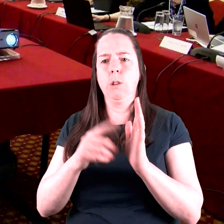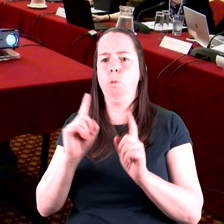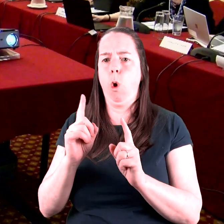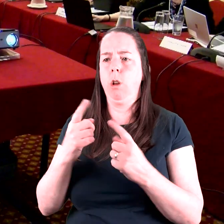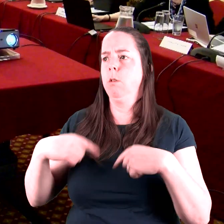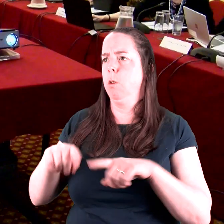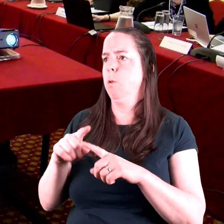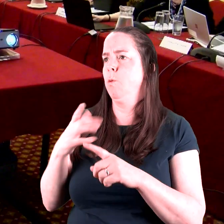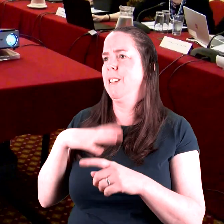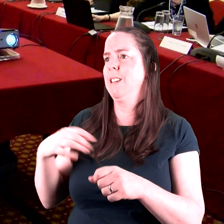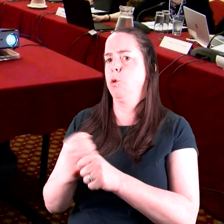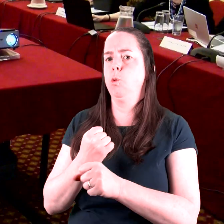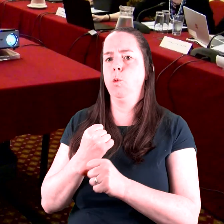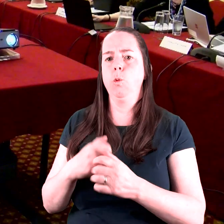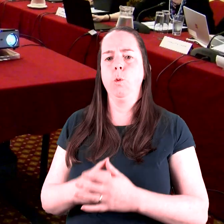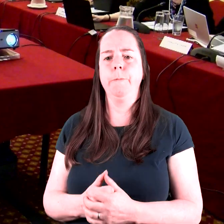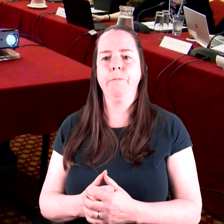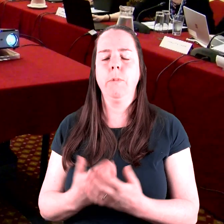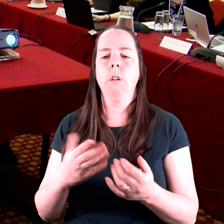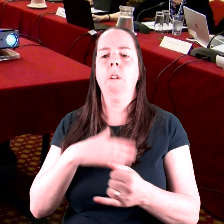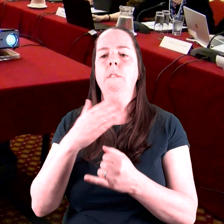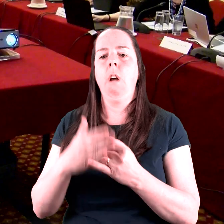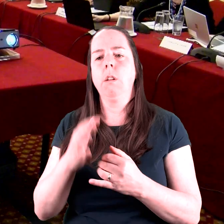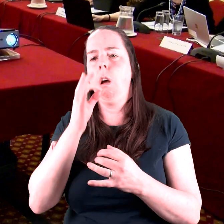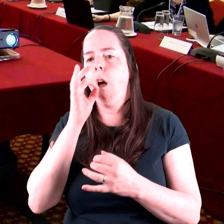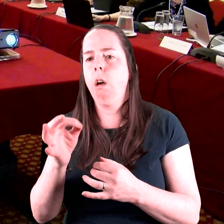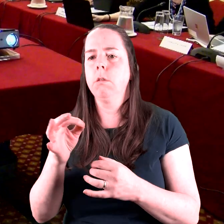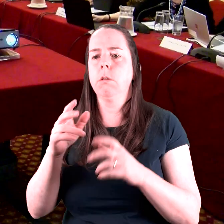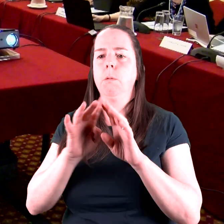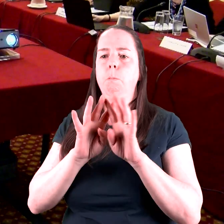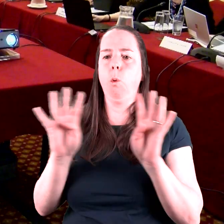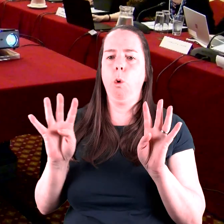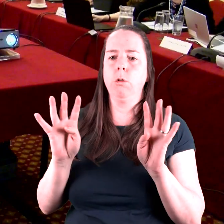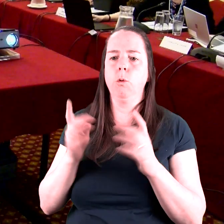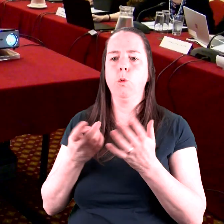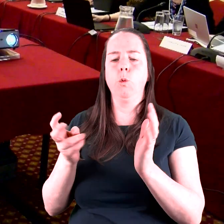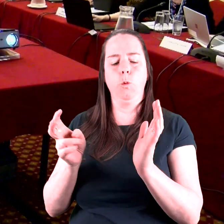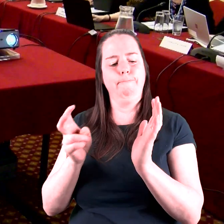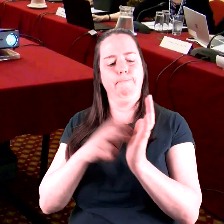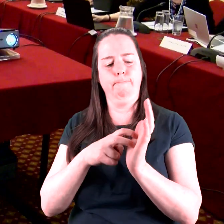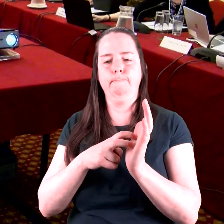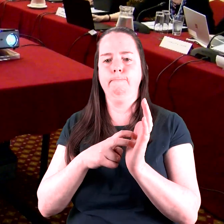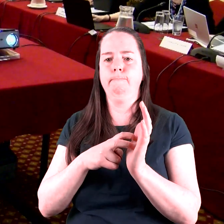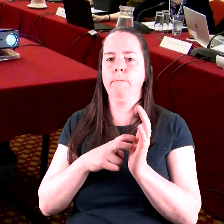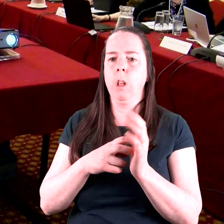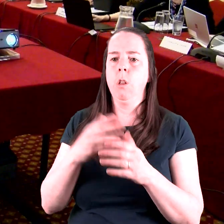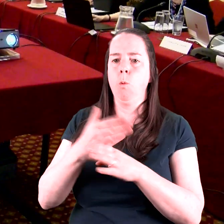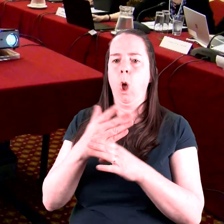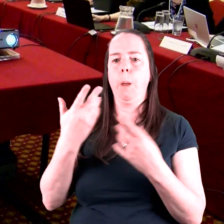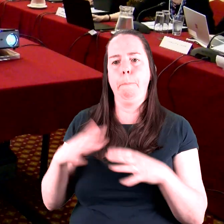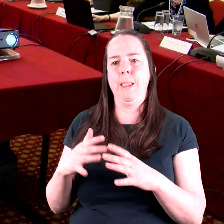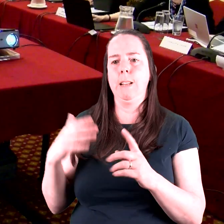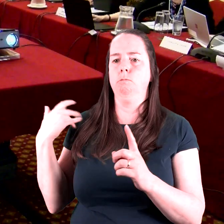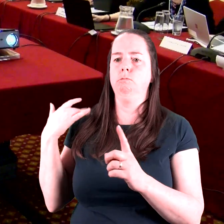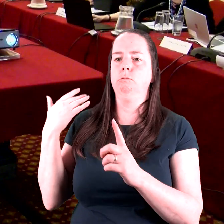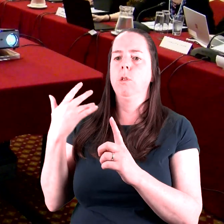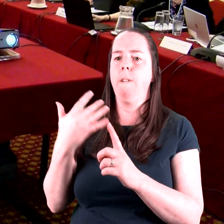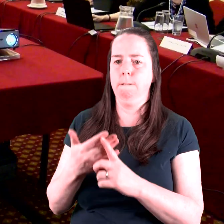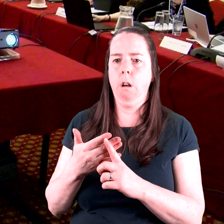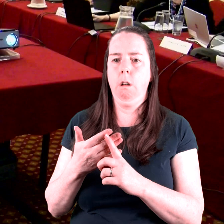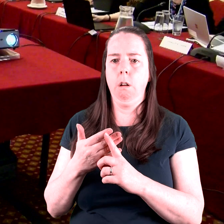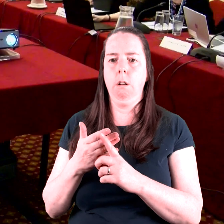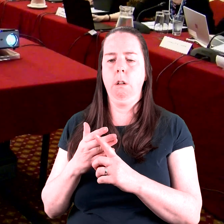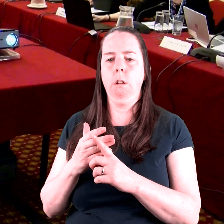all think that we need to do together. And then finally, I would ask the board to note the work that has